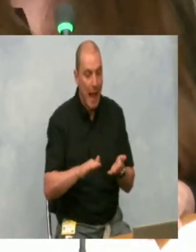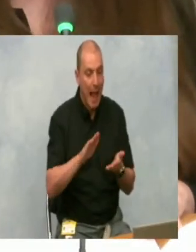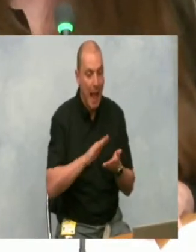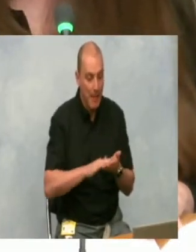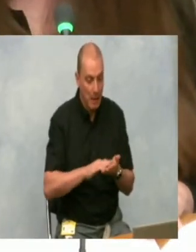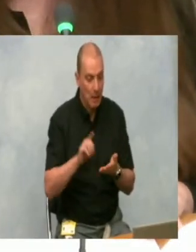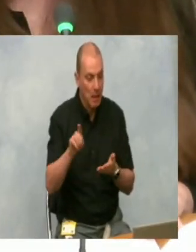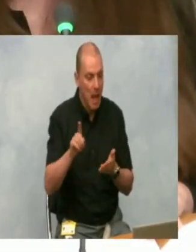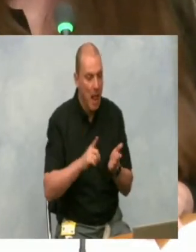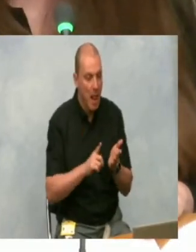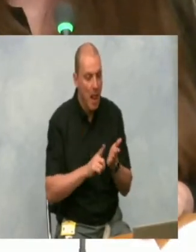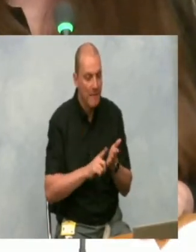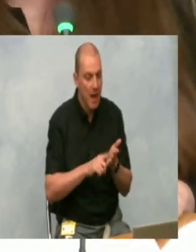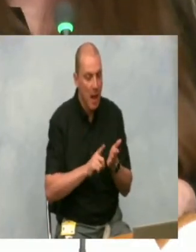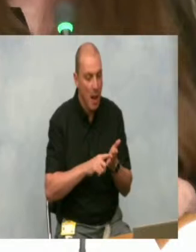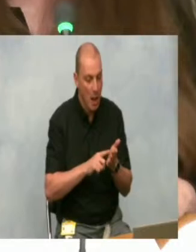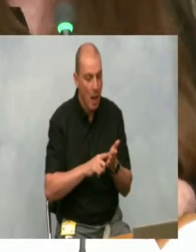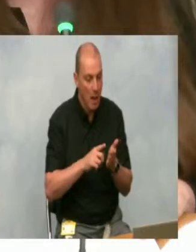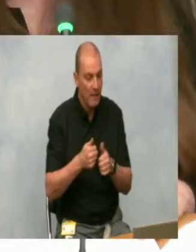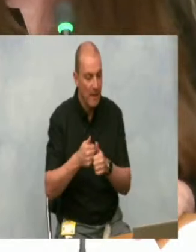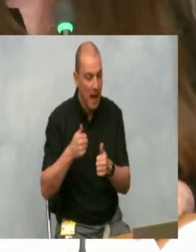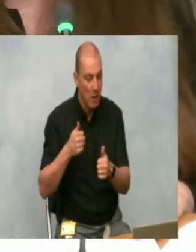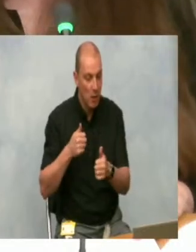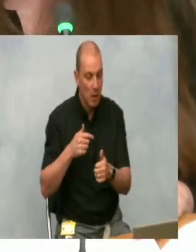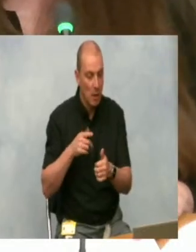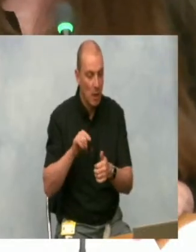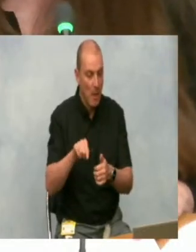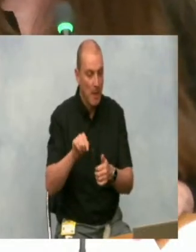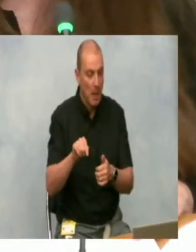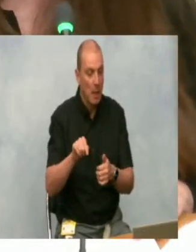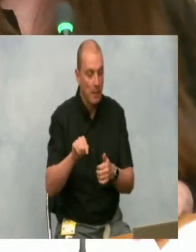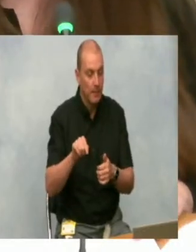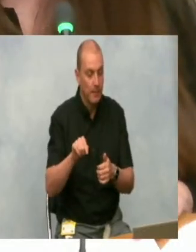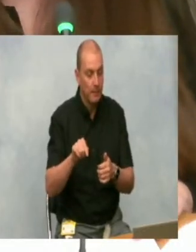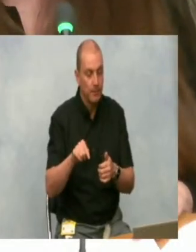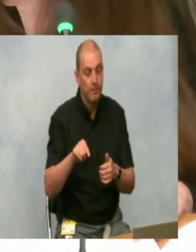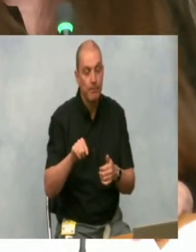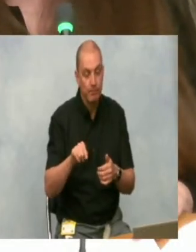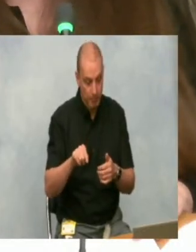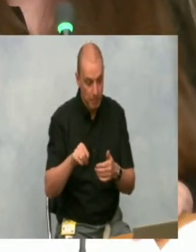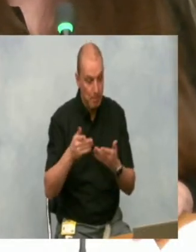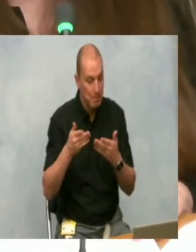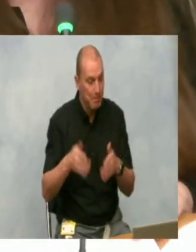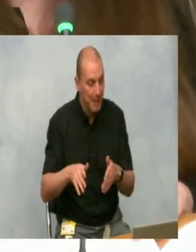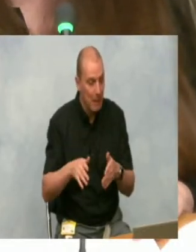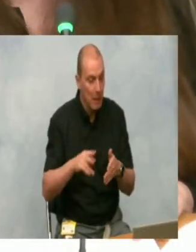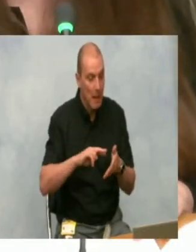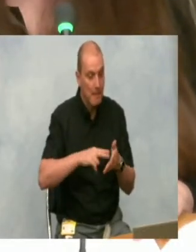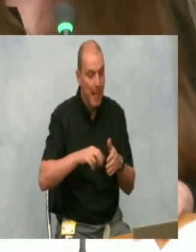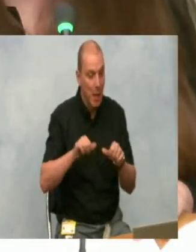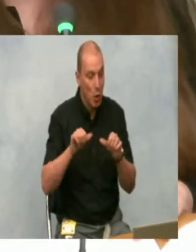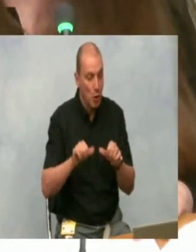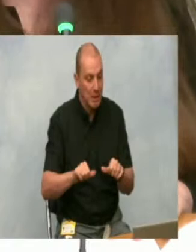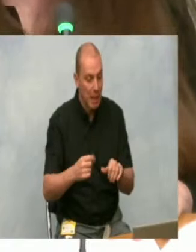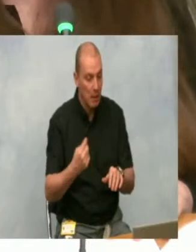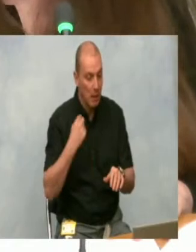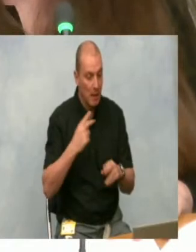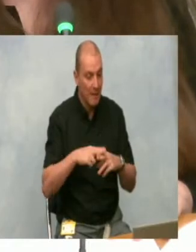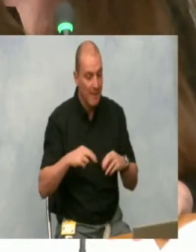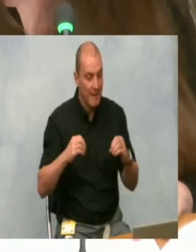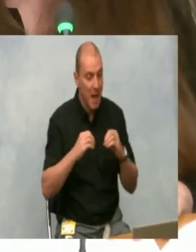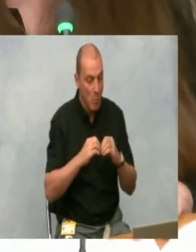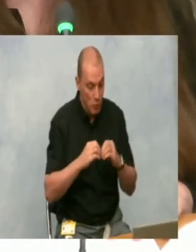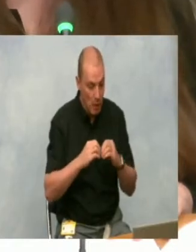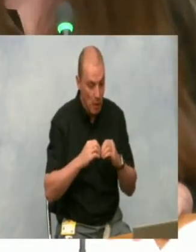Lovell Homes. The development at Wellhall Road, Hamilton by Lovell Homes received planning consent in February of this year.